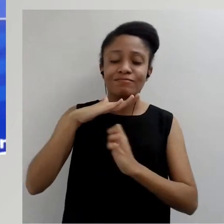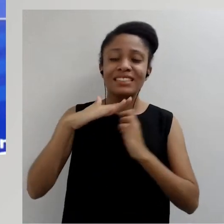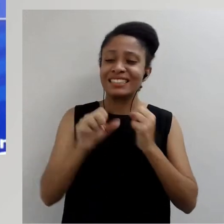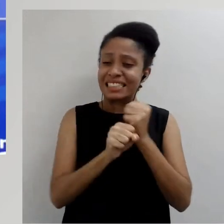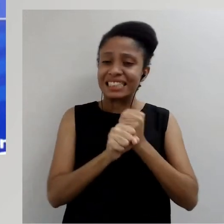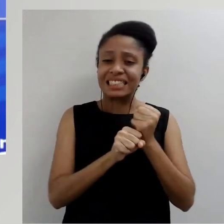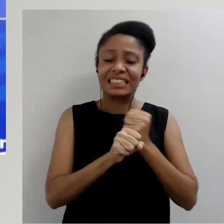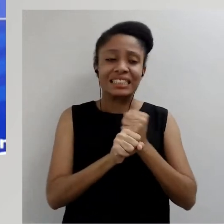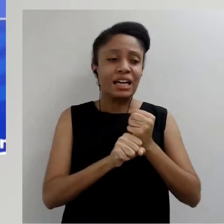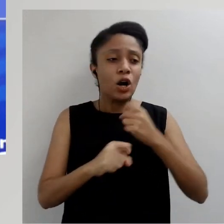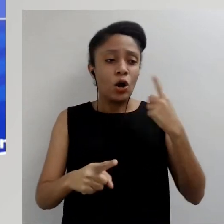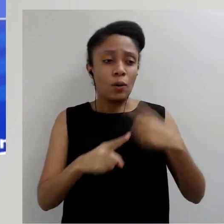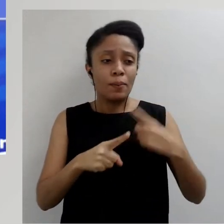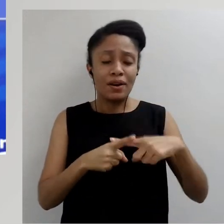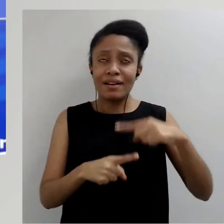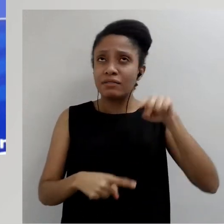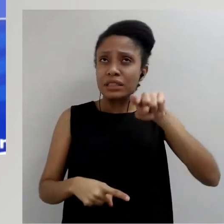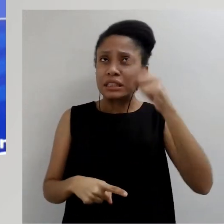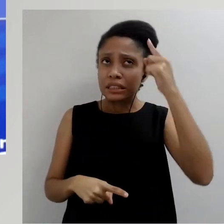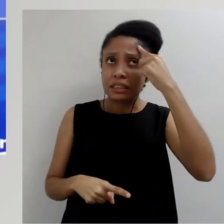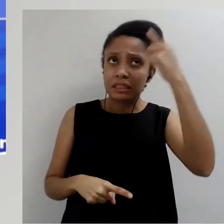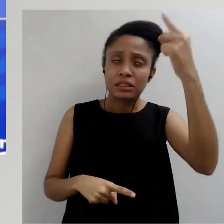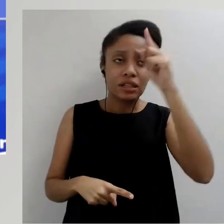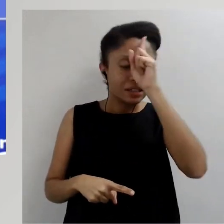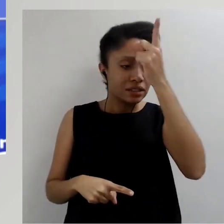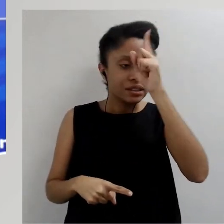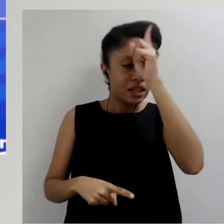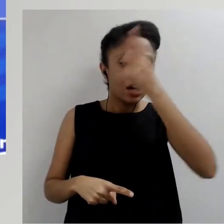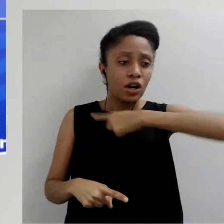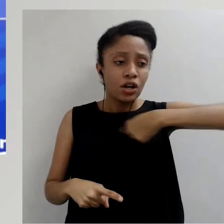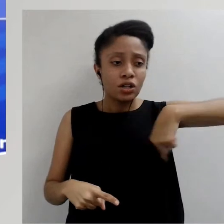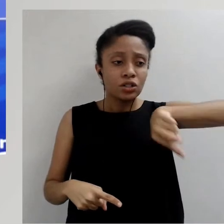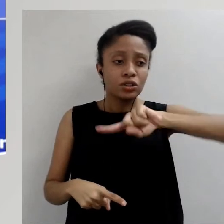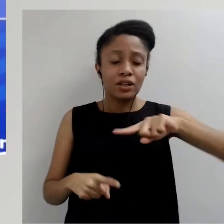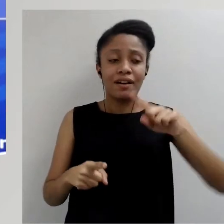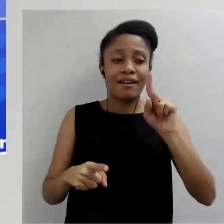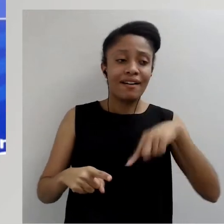a 100-year company. Because just for you to have an idea,